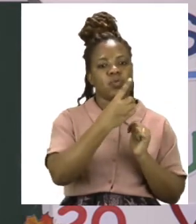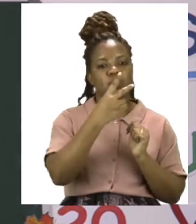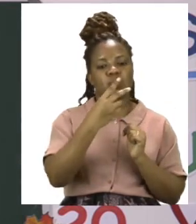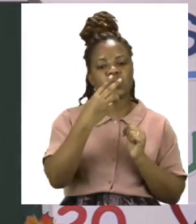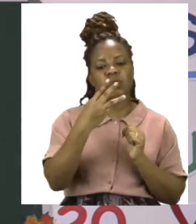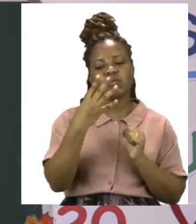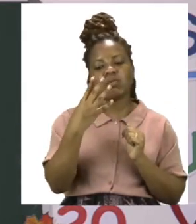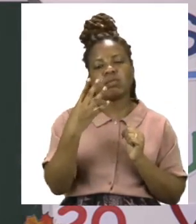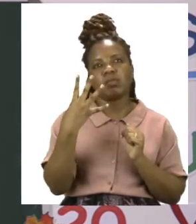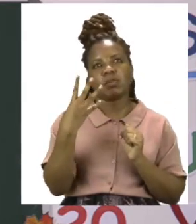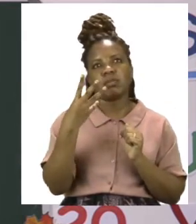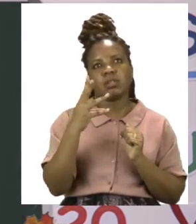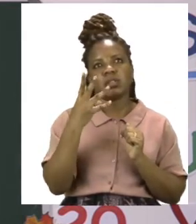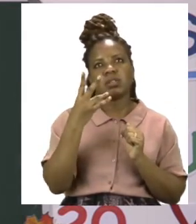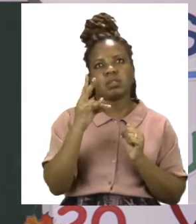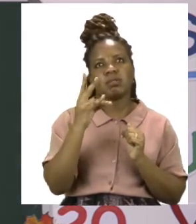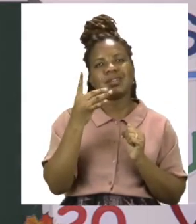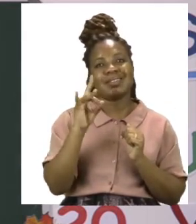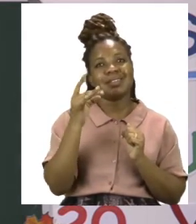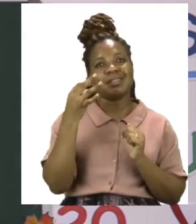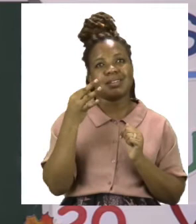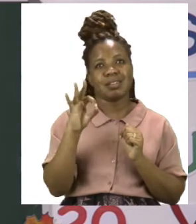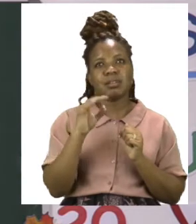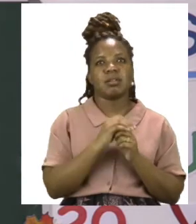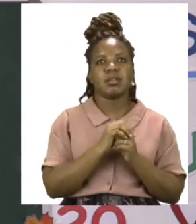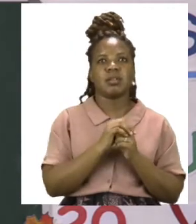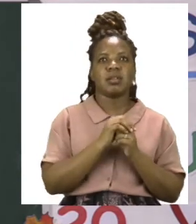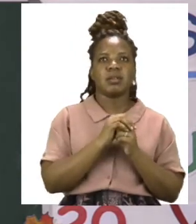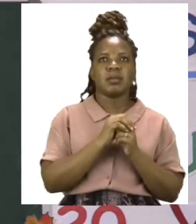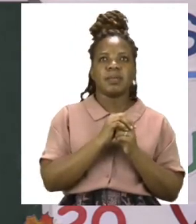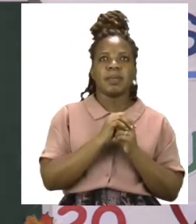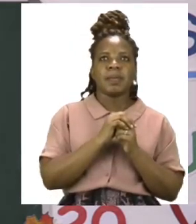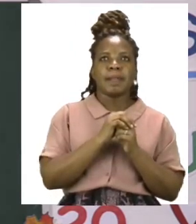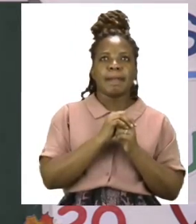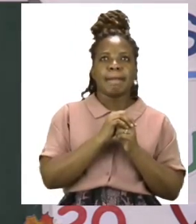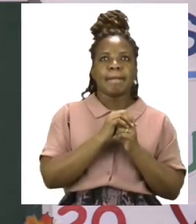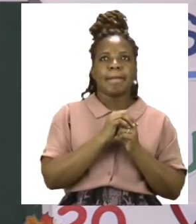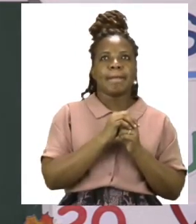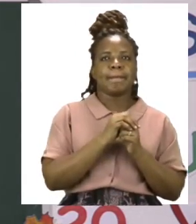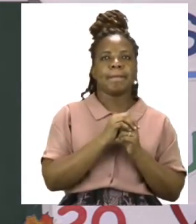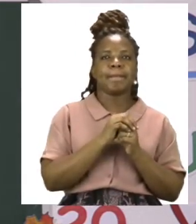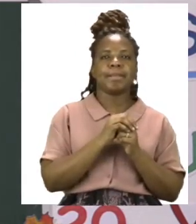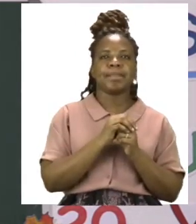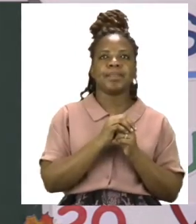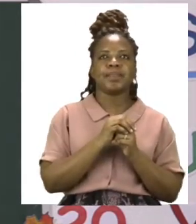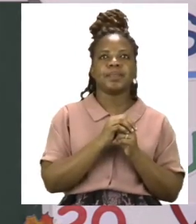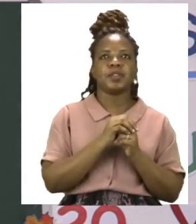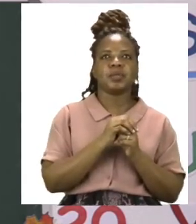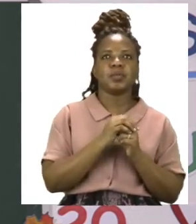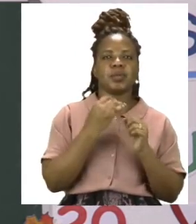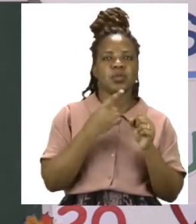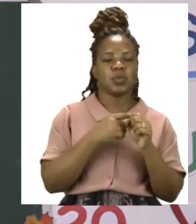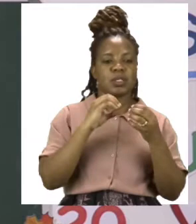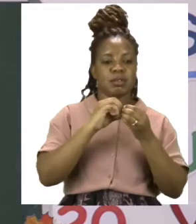So that means if we are going this direction, 3 would appear first. So that means 3 for 38